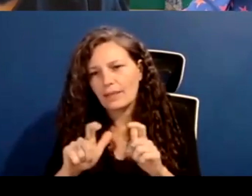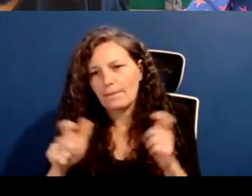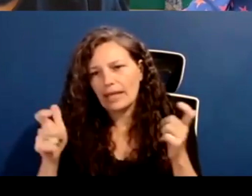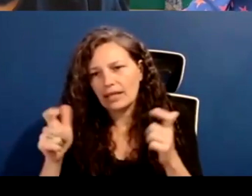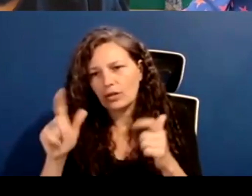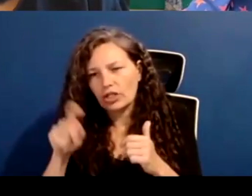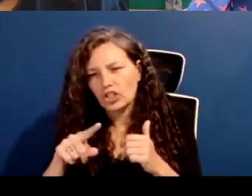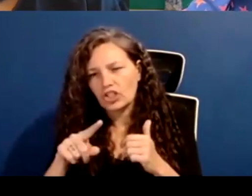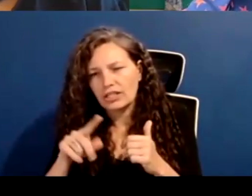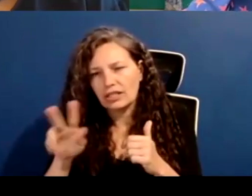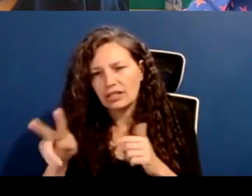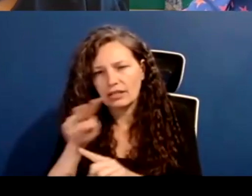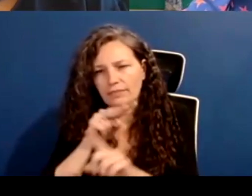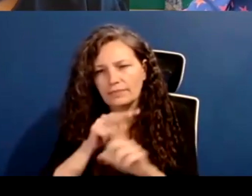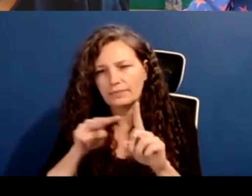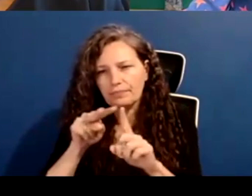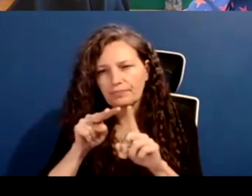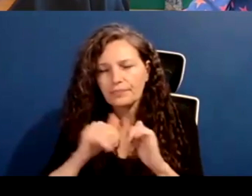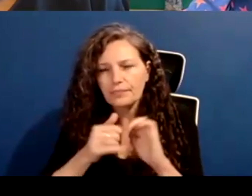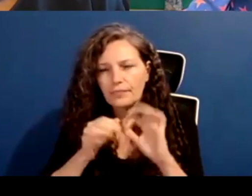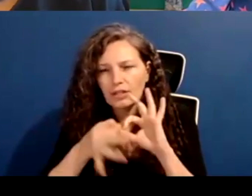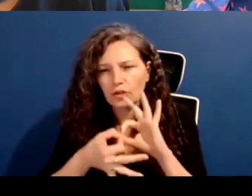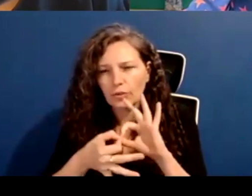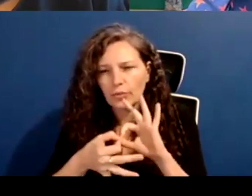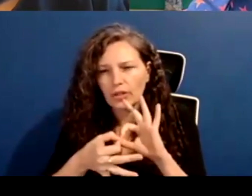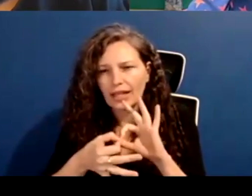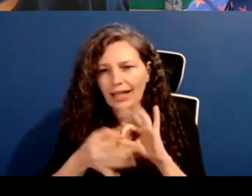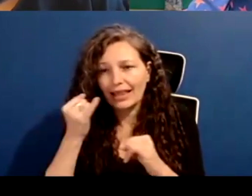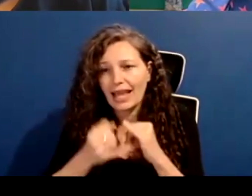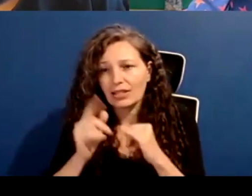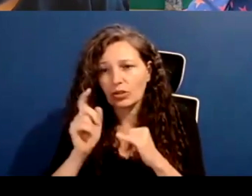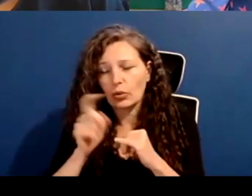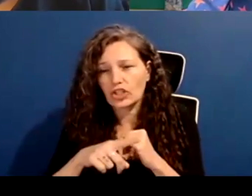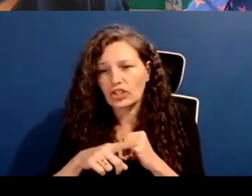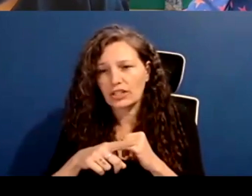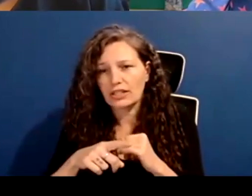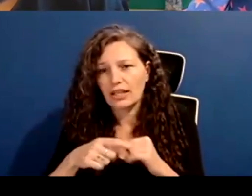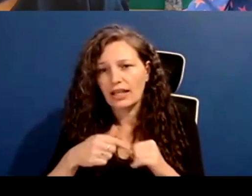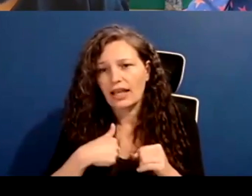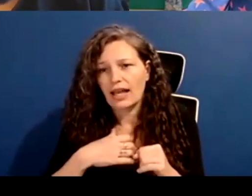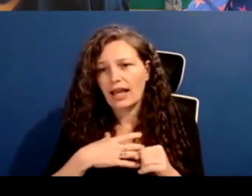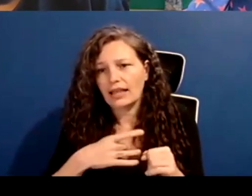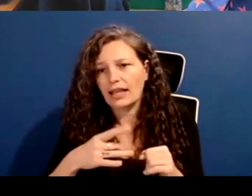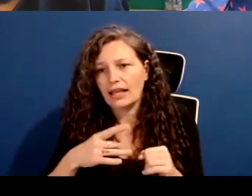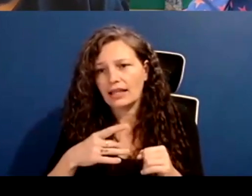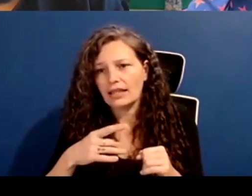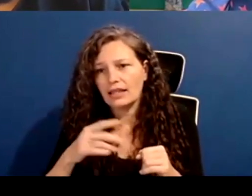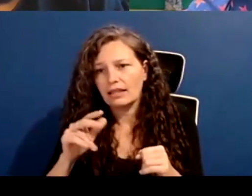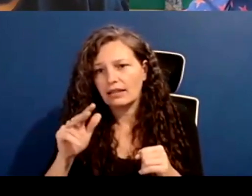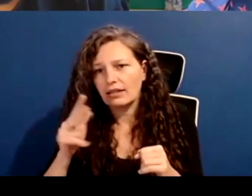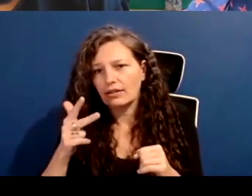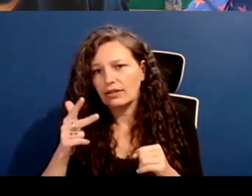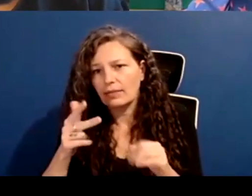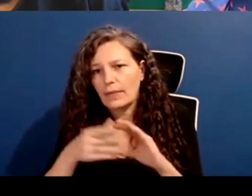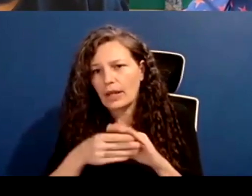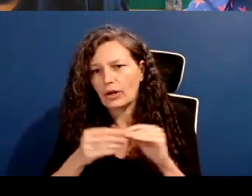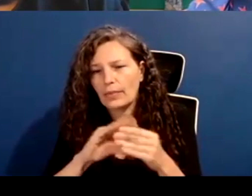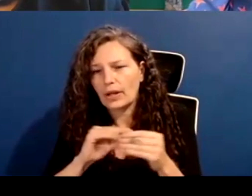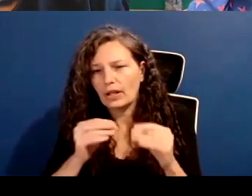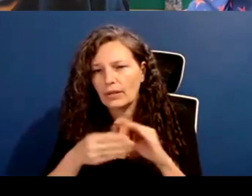interpret those things? And then lastly, I'll say I like the parable of the wheat and the tares. I know Jesus is talking